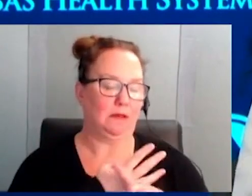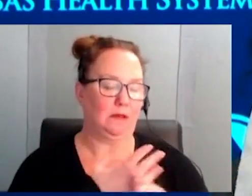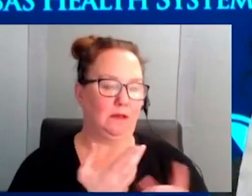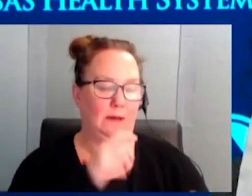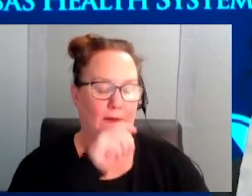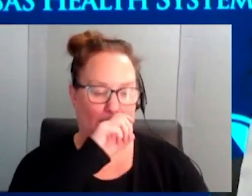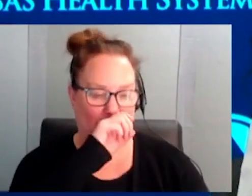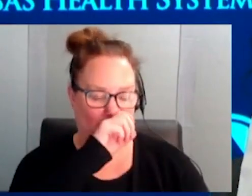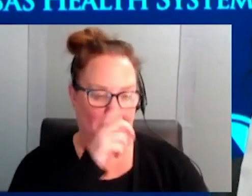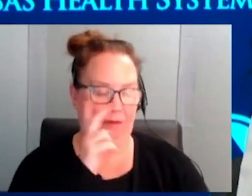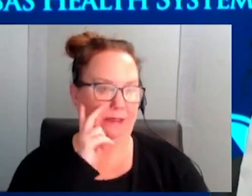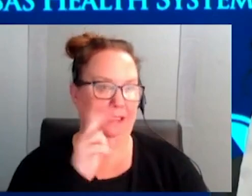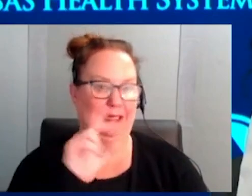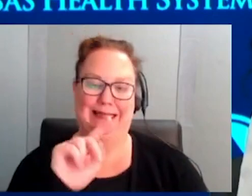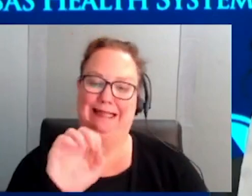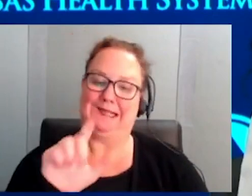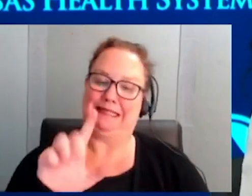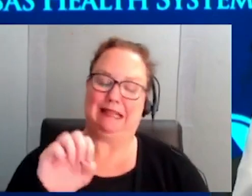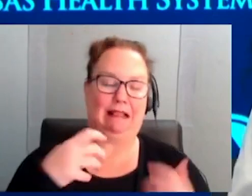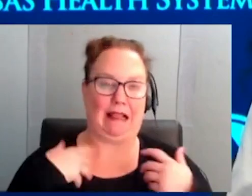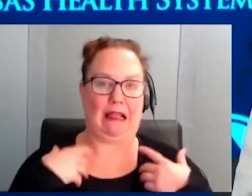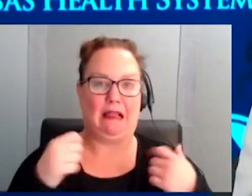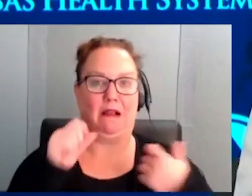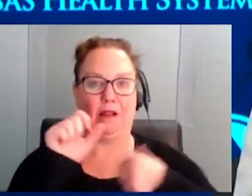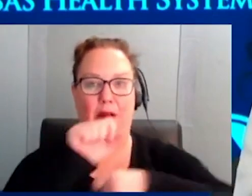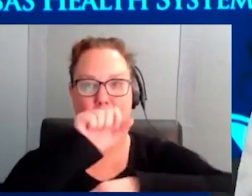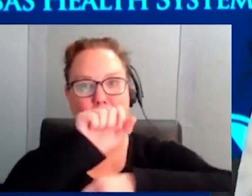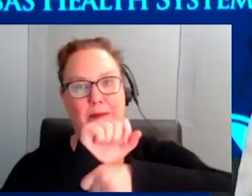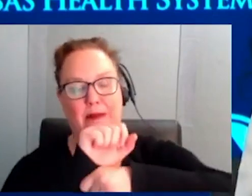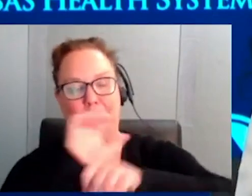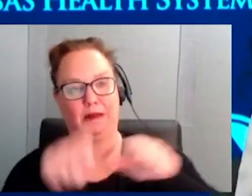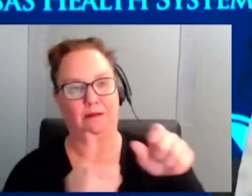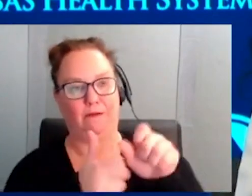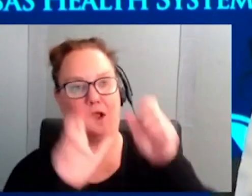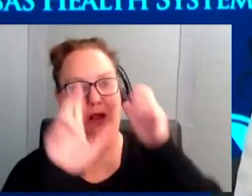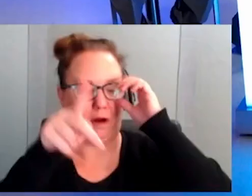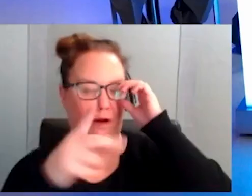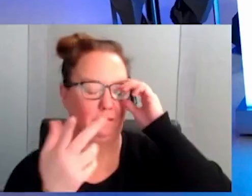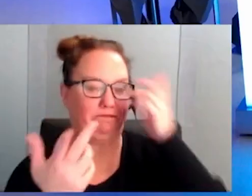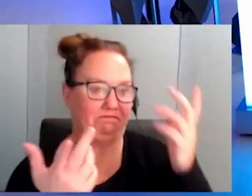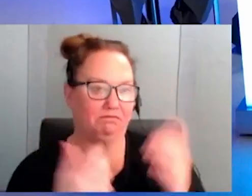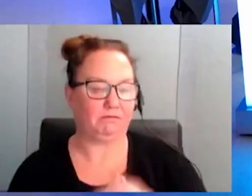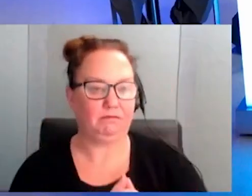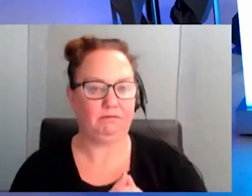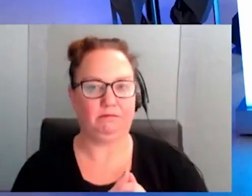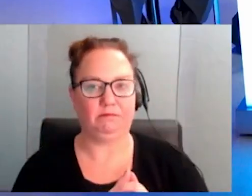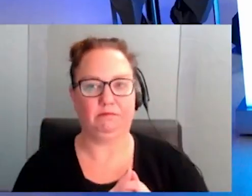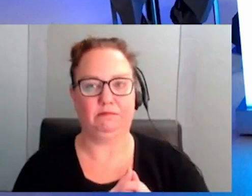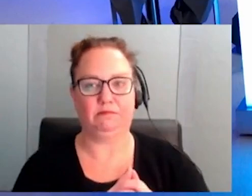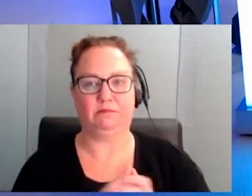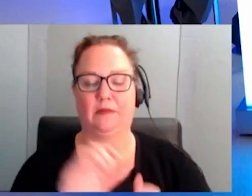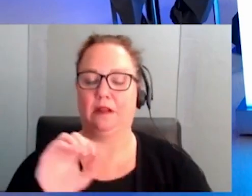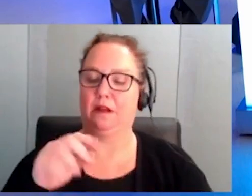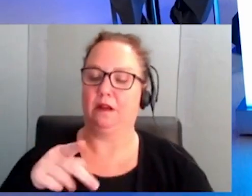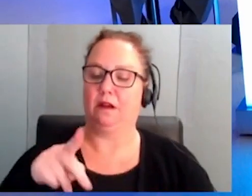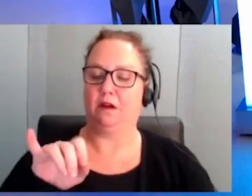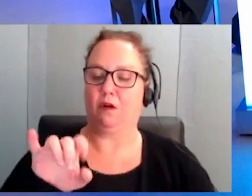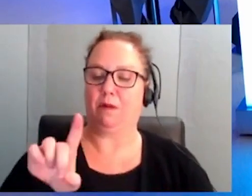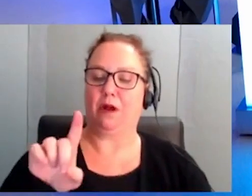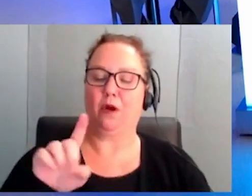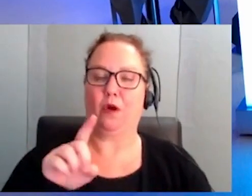via a telehealth appointment and follow up with them of how they were doing. So we're going to be talking about this opioid epidemic